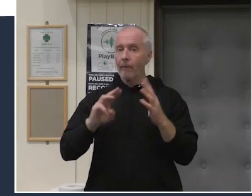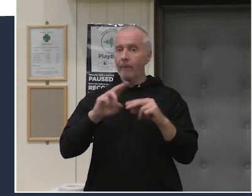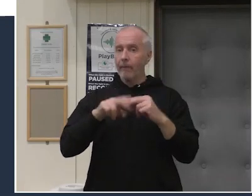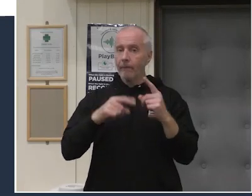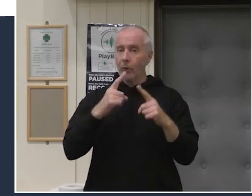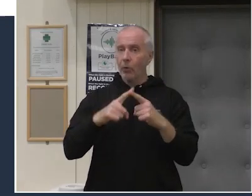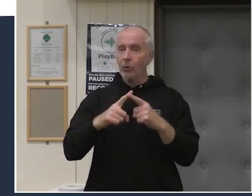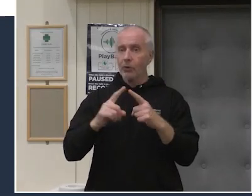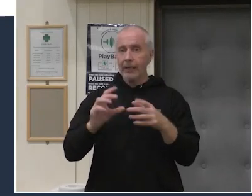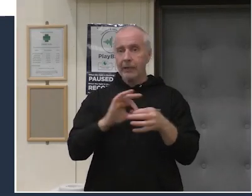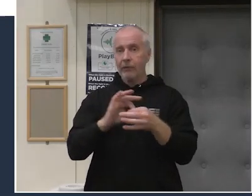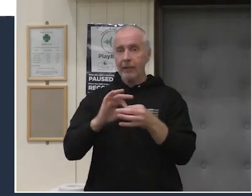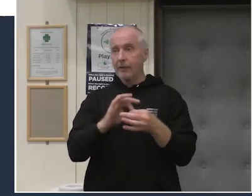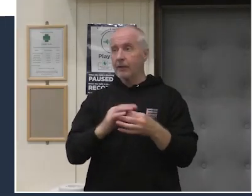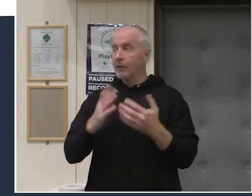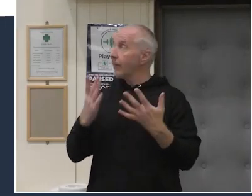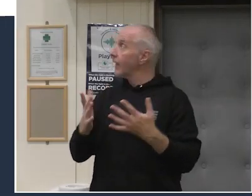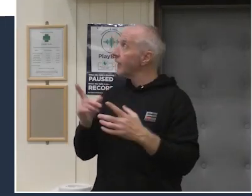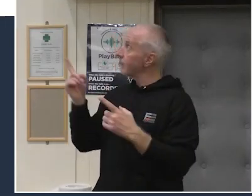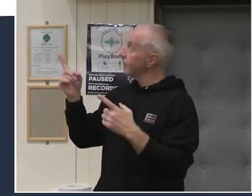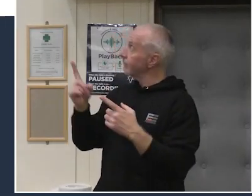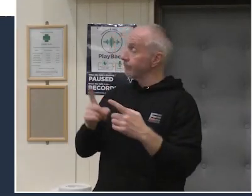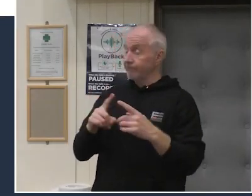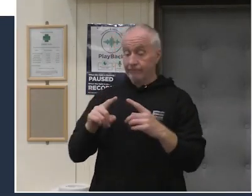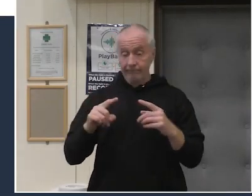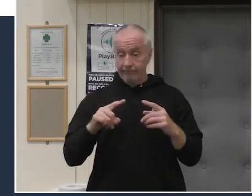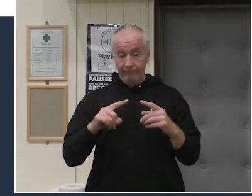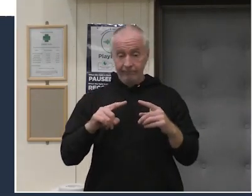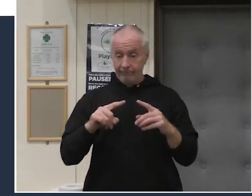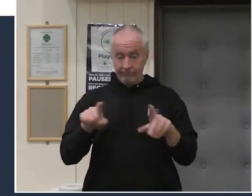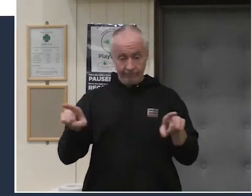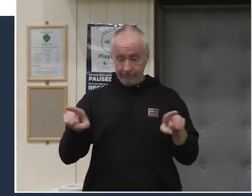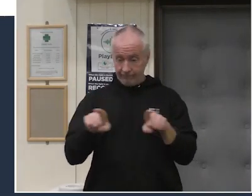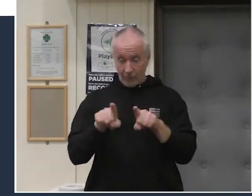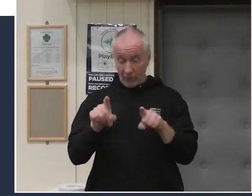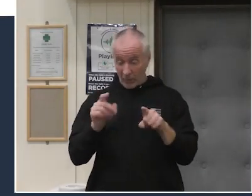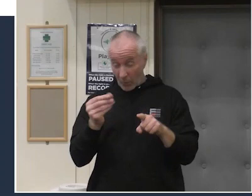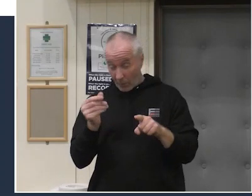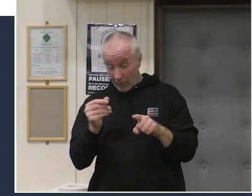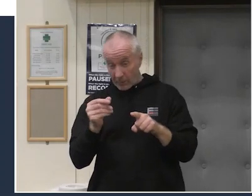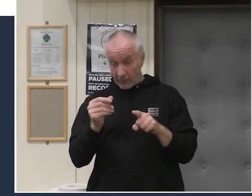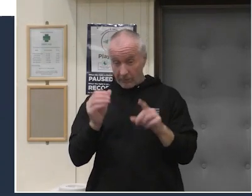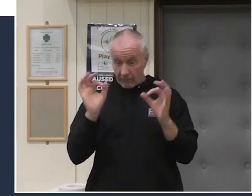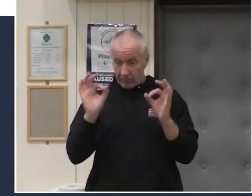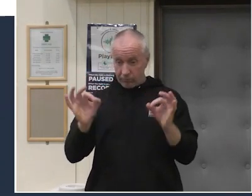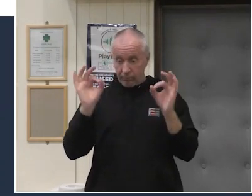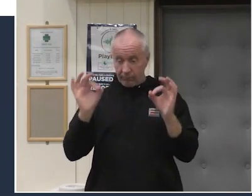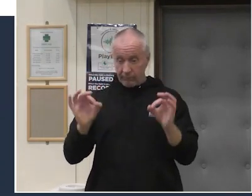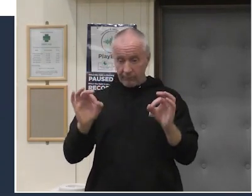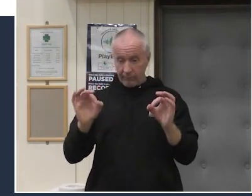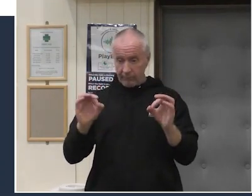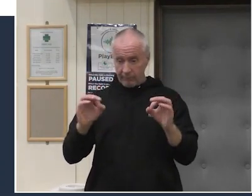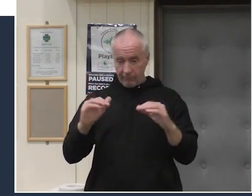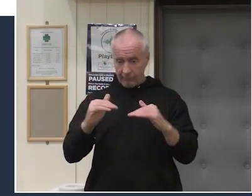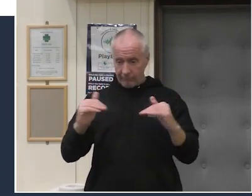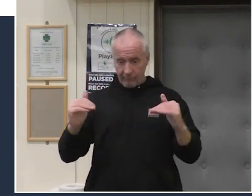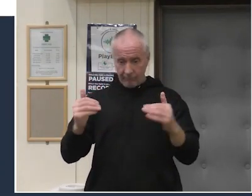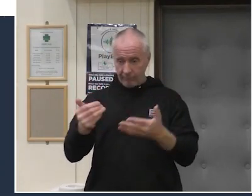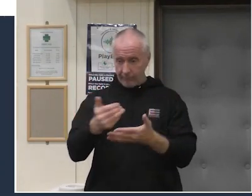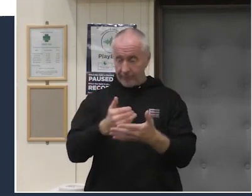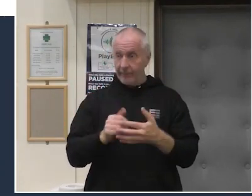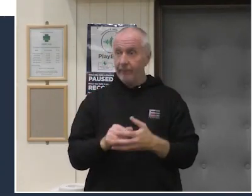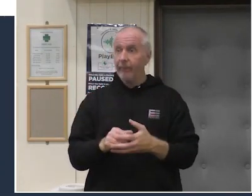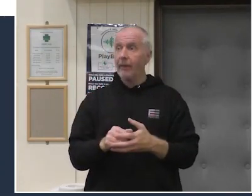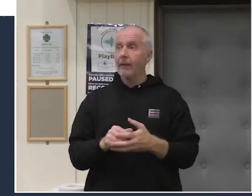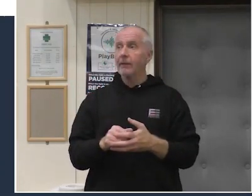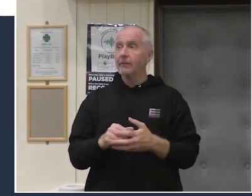Then it's almost exactly conserved, which poses us a couple of problems, because for